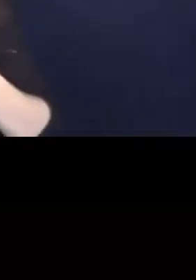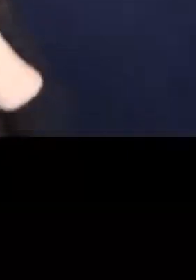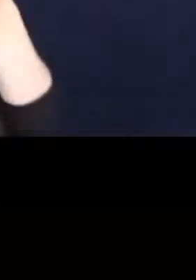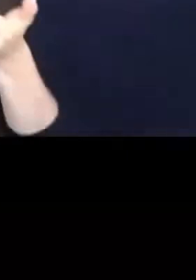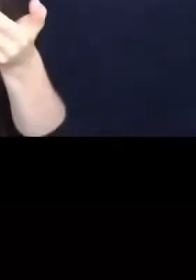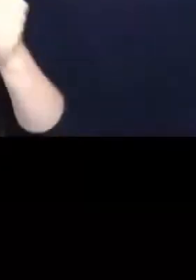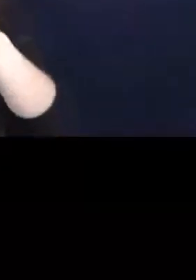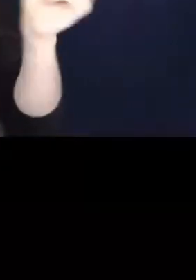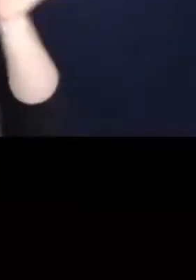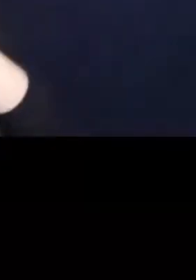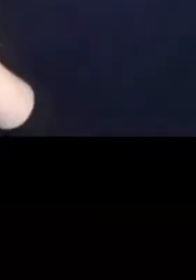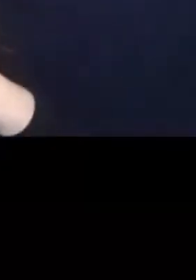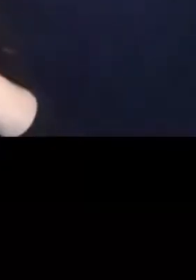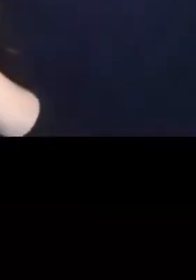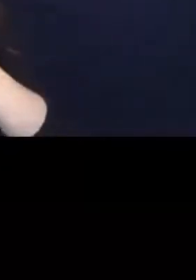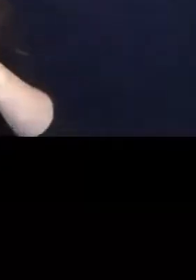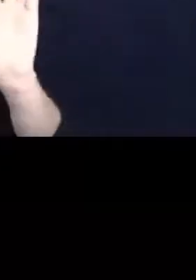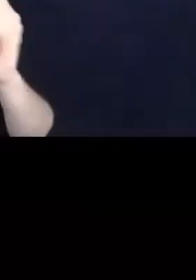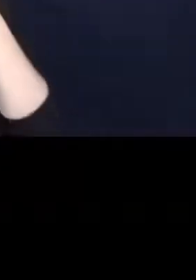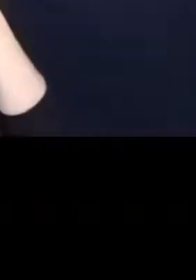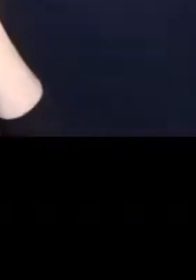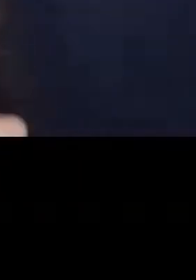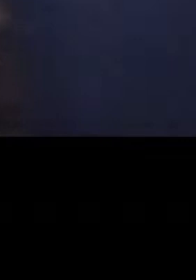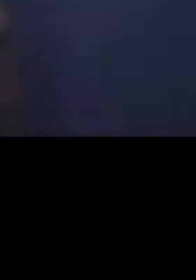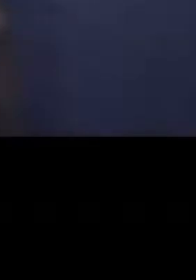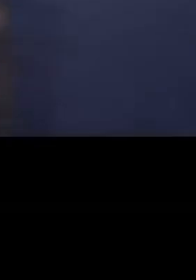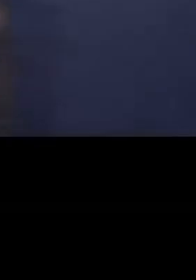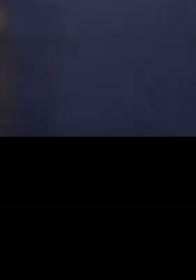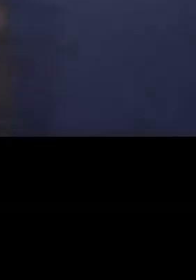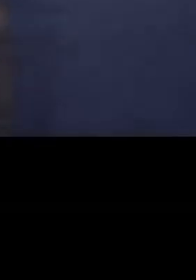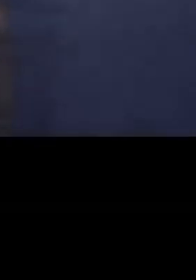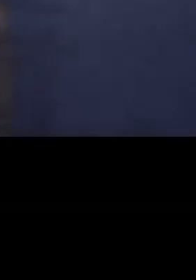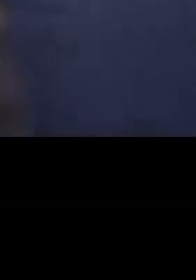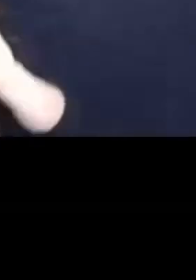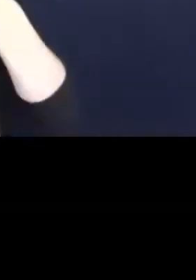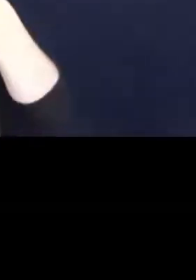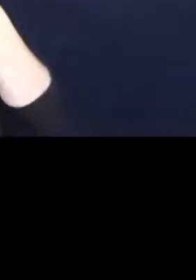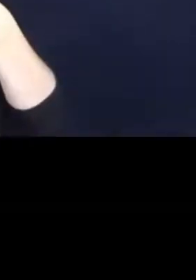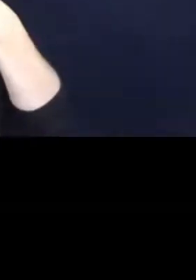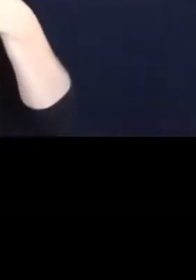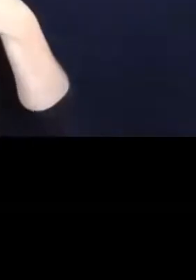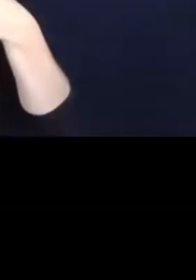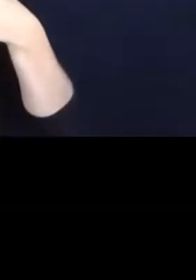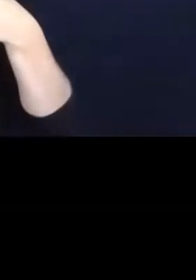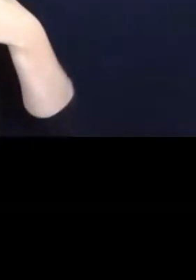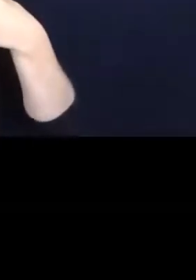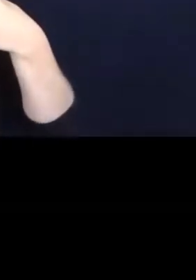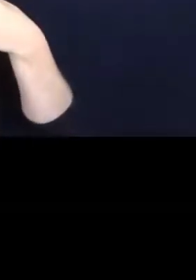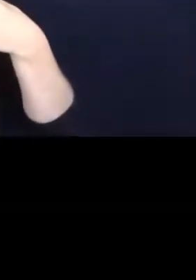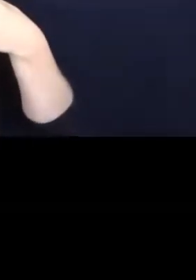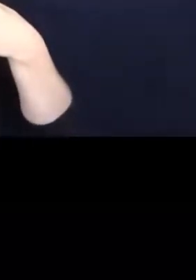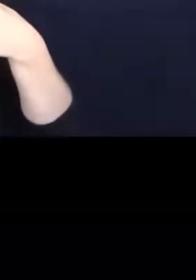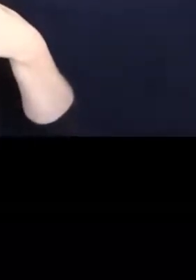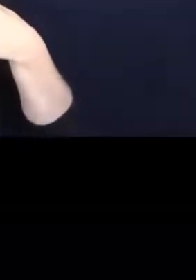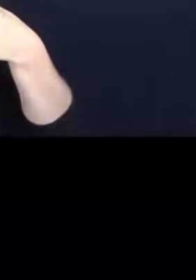contribute as they feel they are needed. So the first question that we have asks, why has